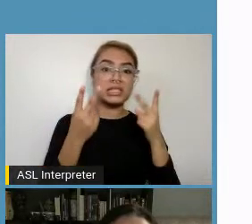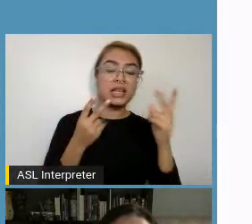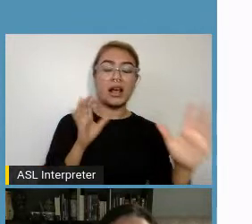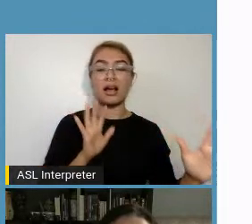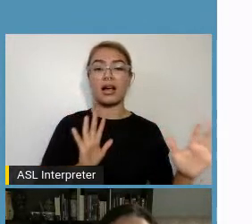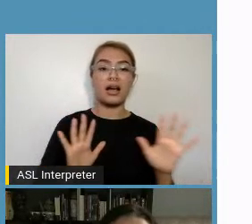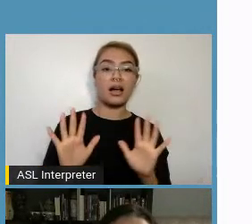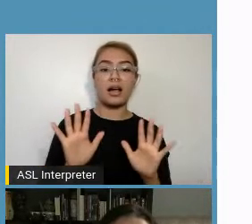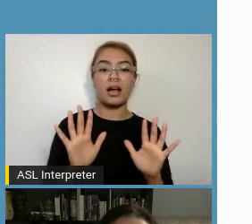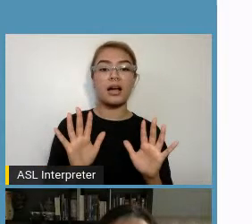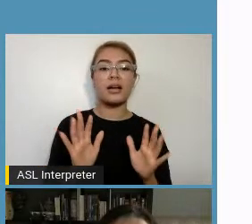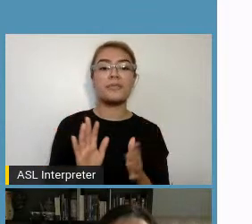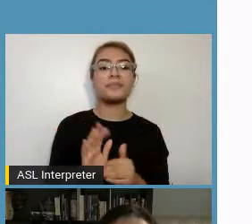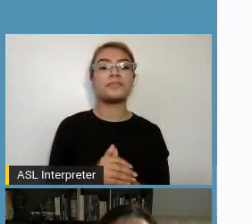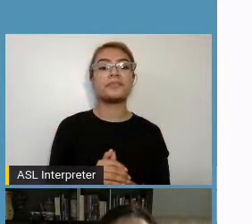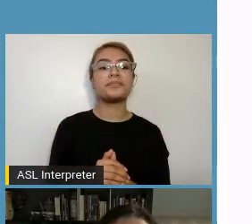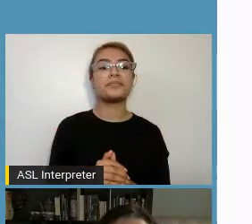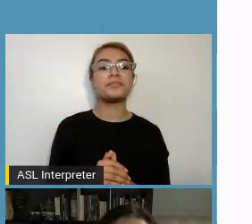of the